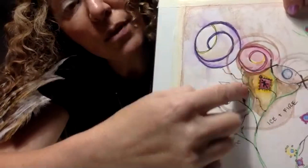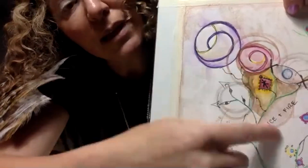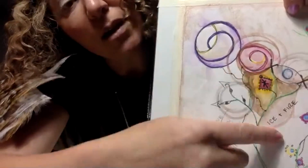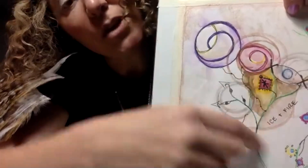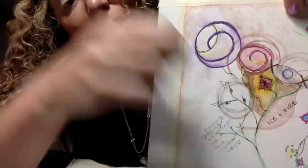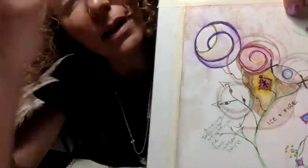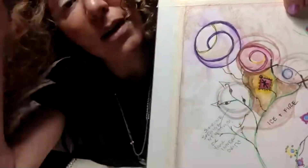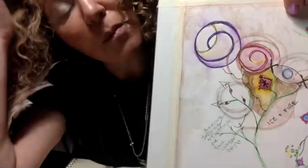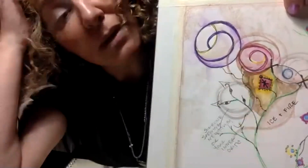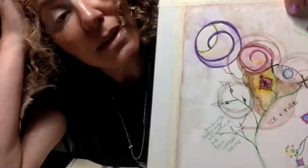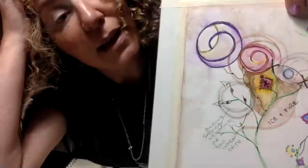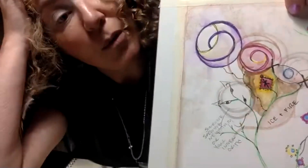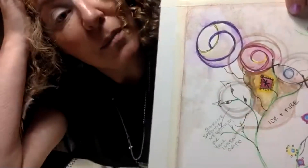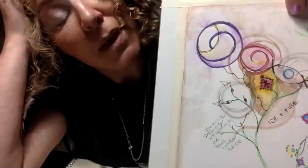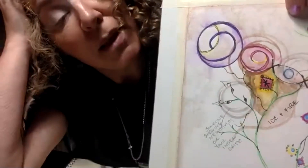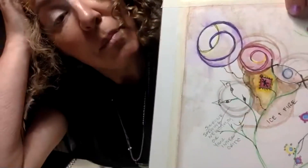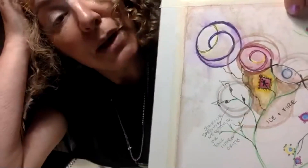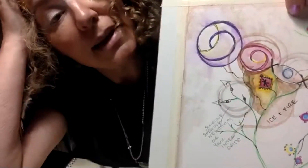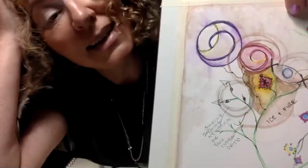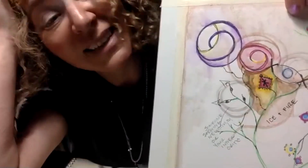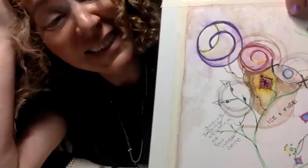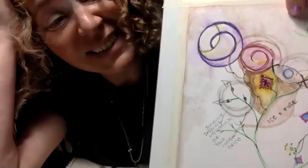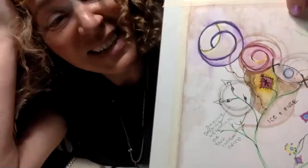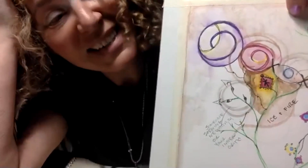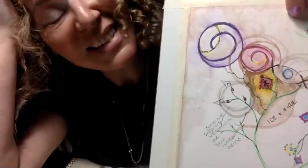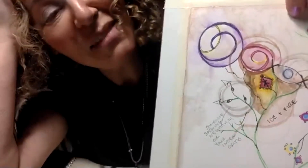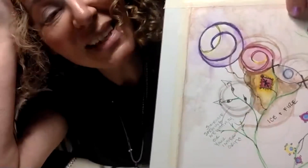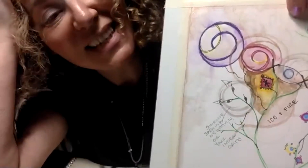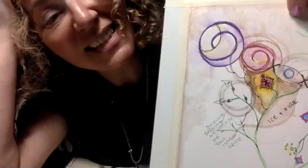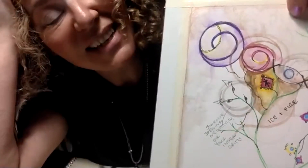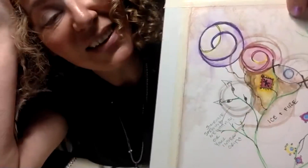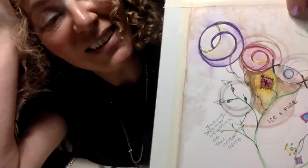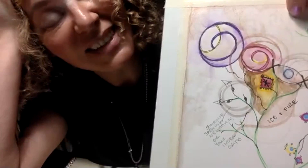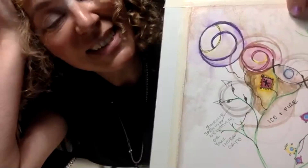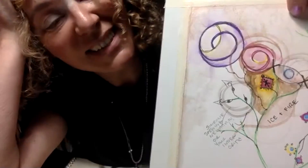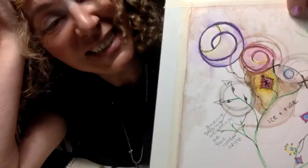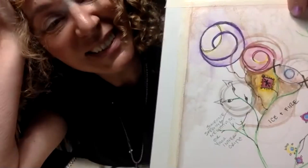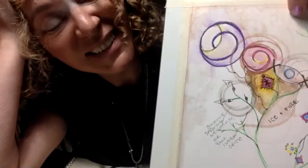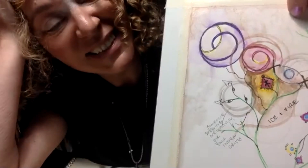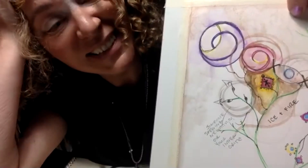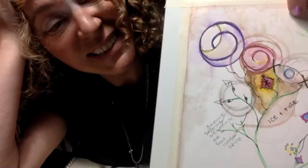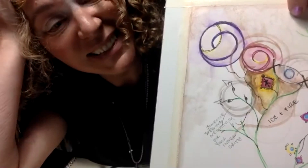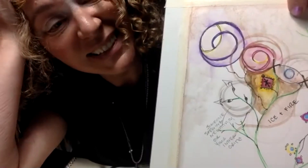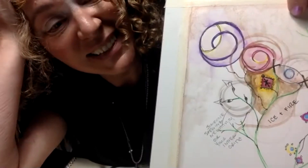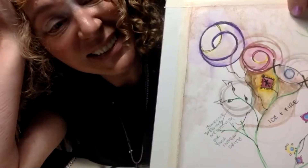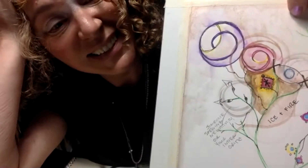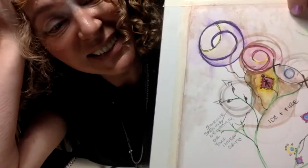I'm totally getting off track and I don't remember what I was saying anymore. But did that make sense at all, Anissa?